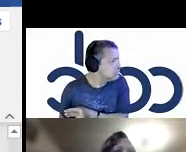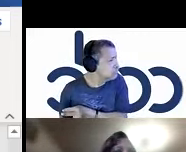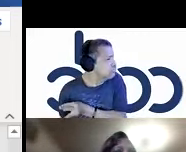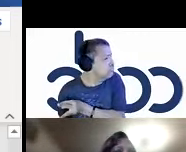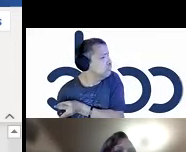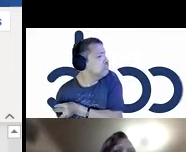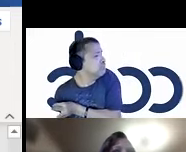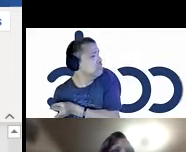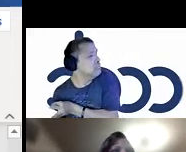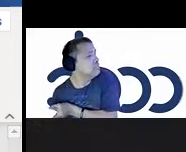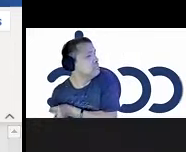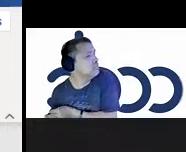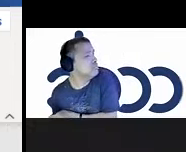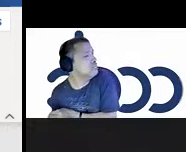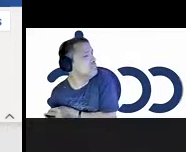together,